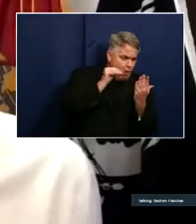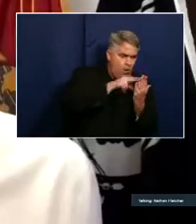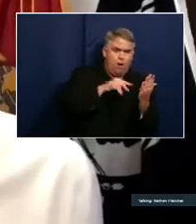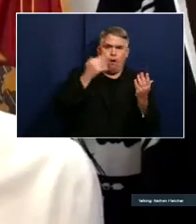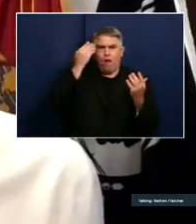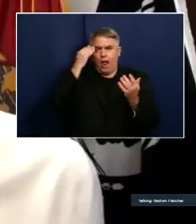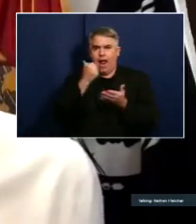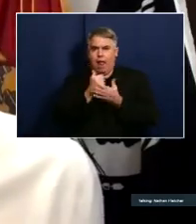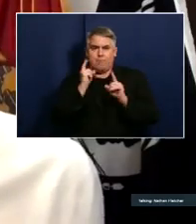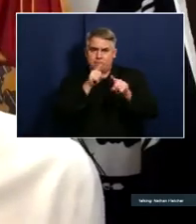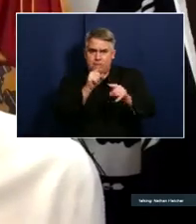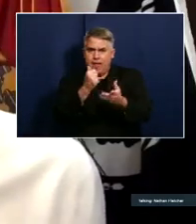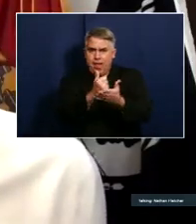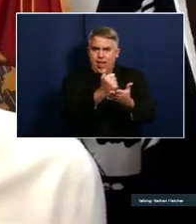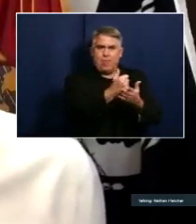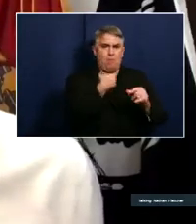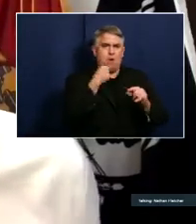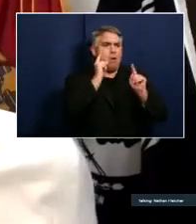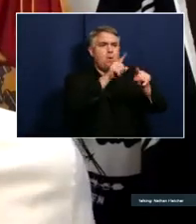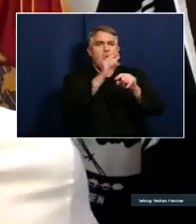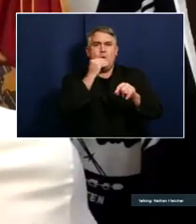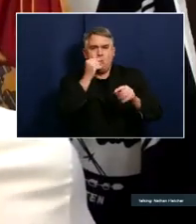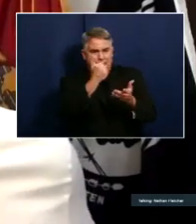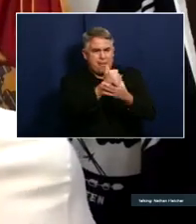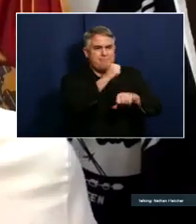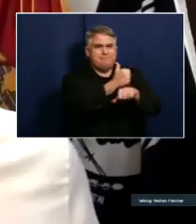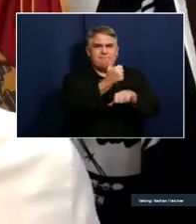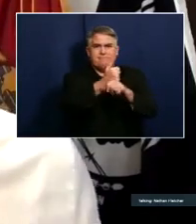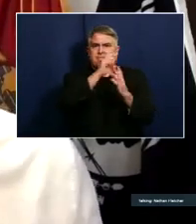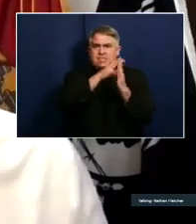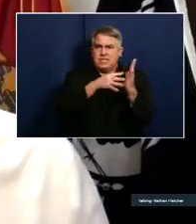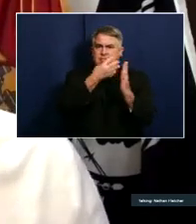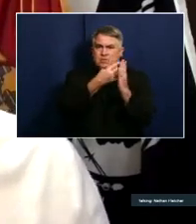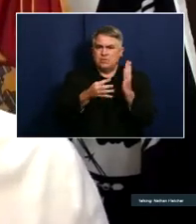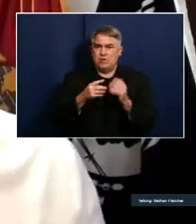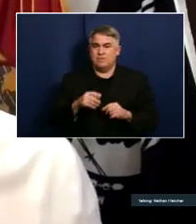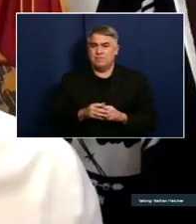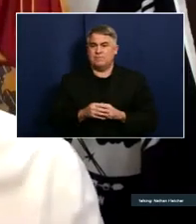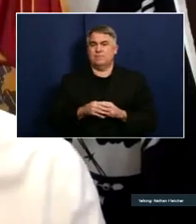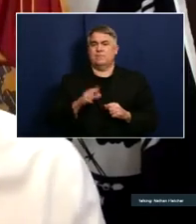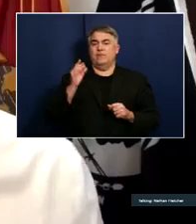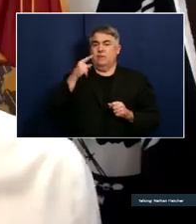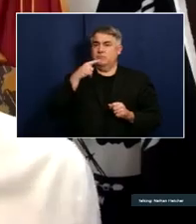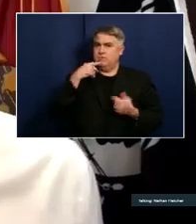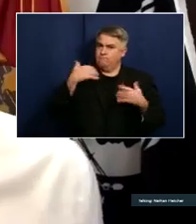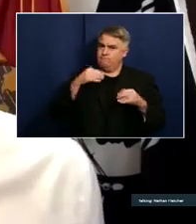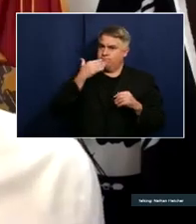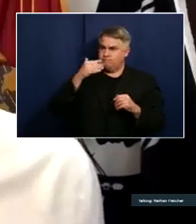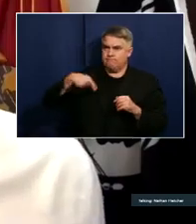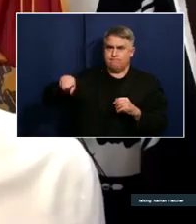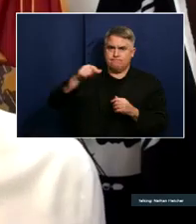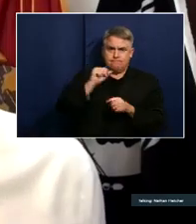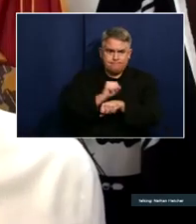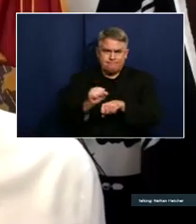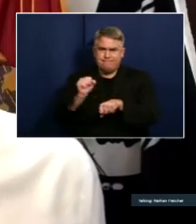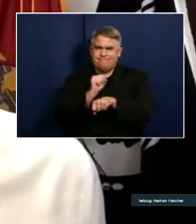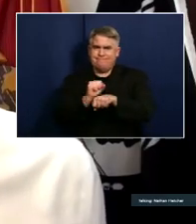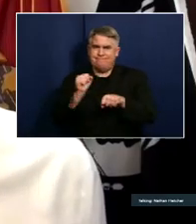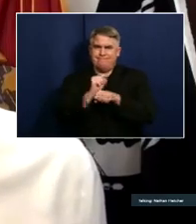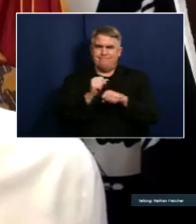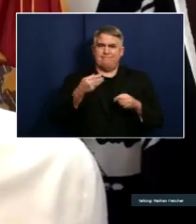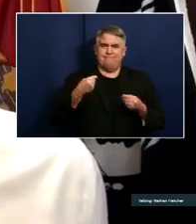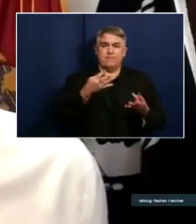for homebound seniors that are doing that. MTS has been a great partner, offering free transit rides if you're on your way to an